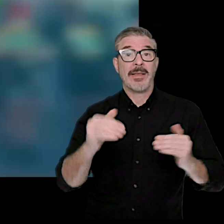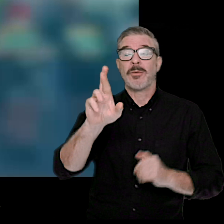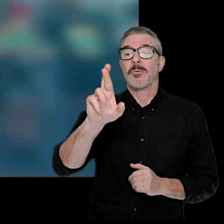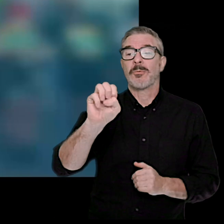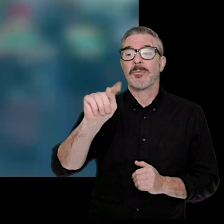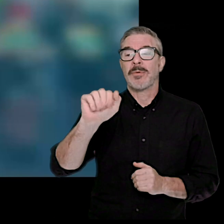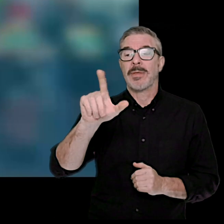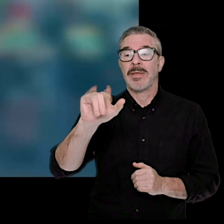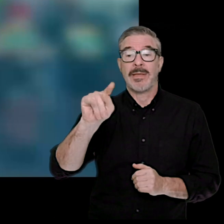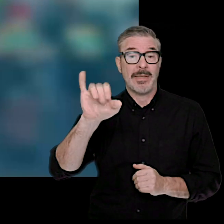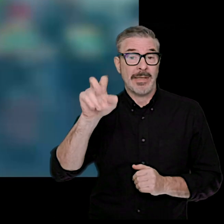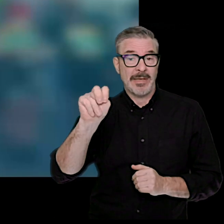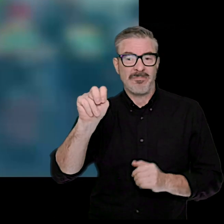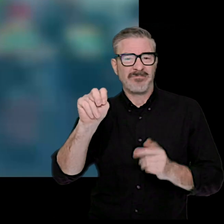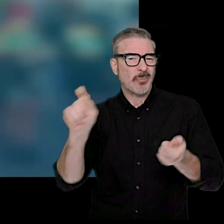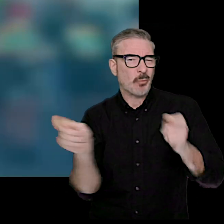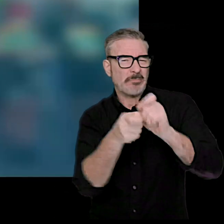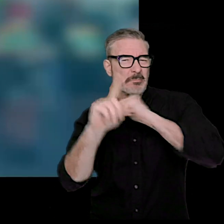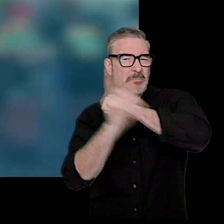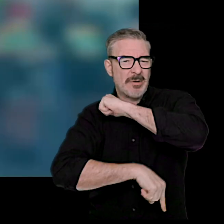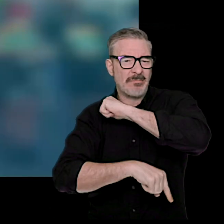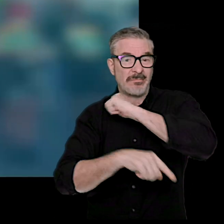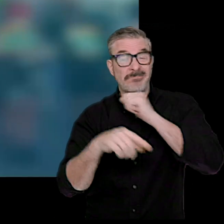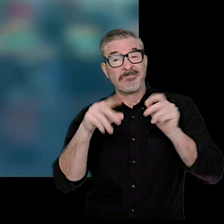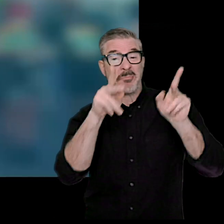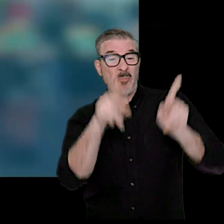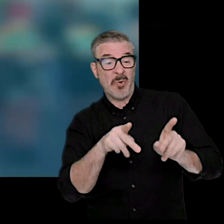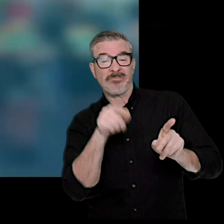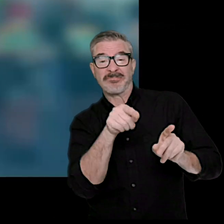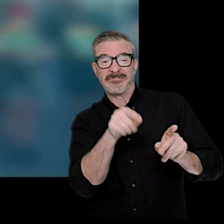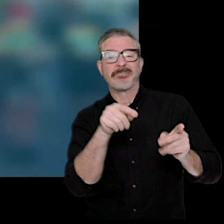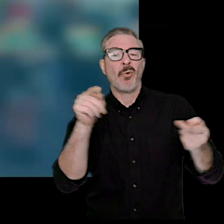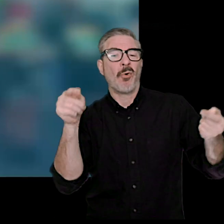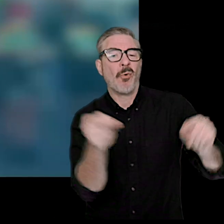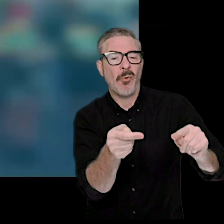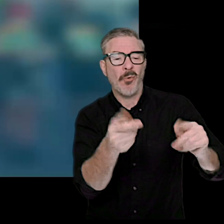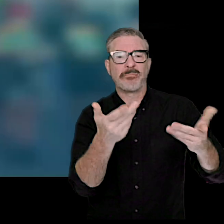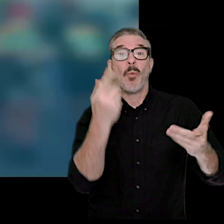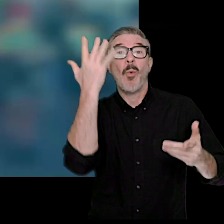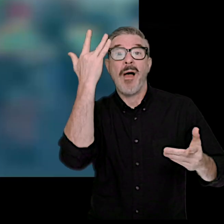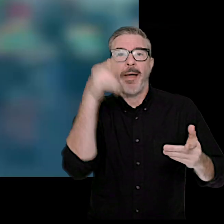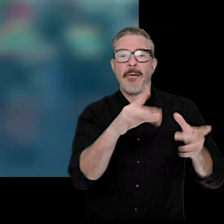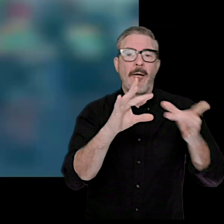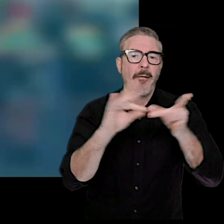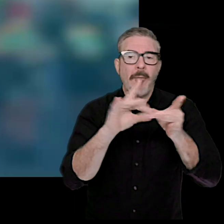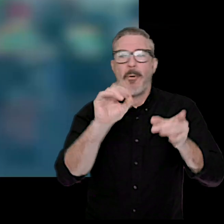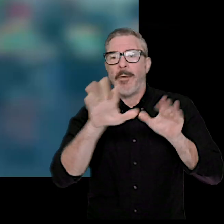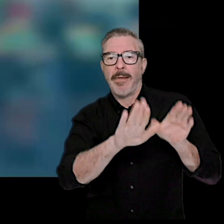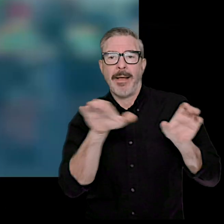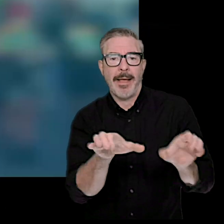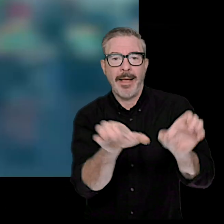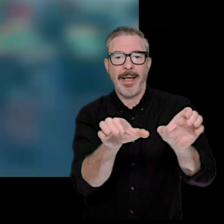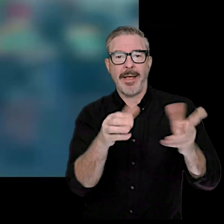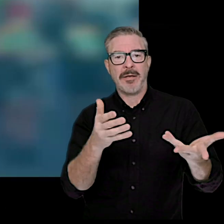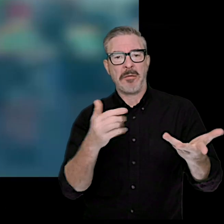Retaliation, and what that means is the act of harming a person because they have done or said something, could be seen as